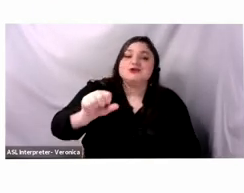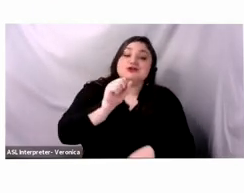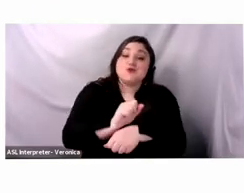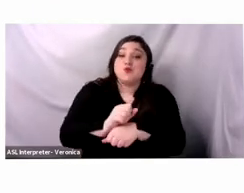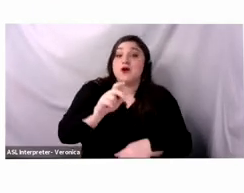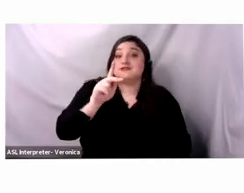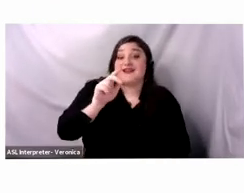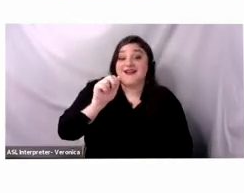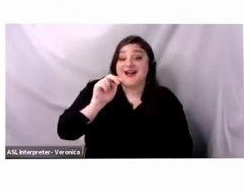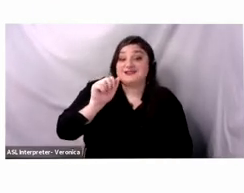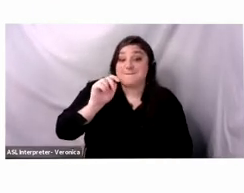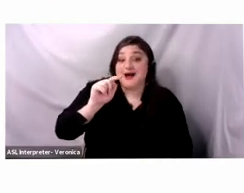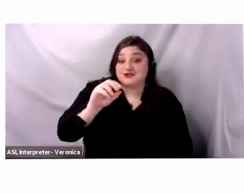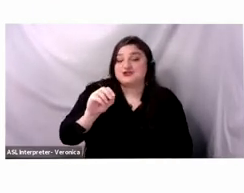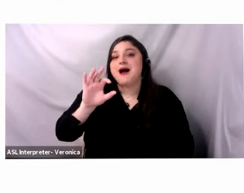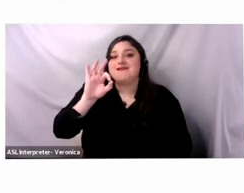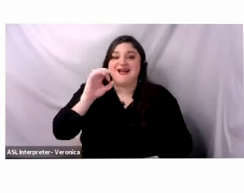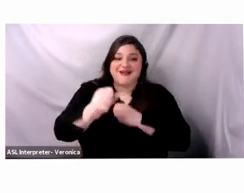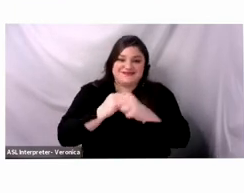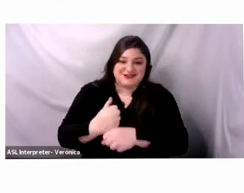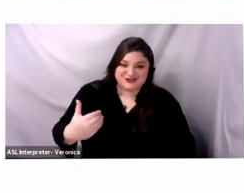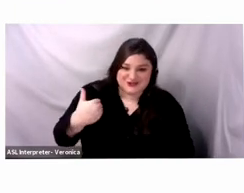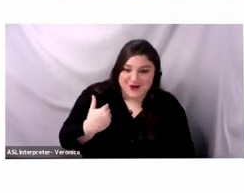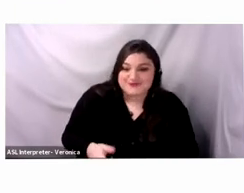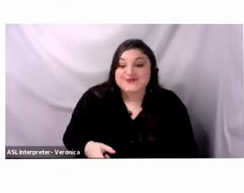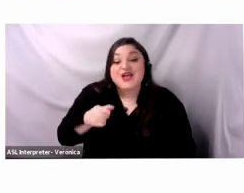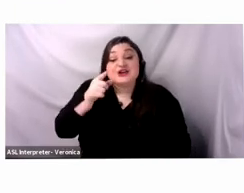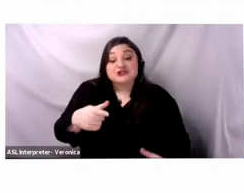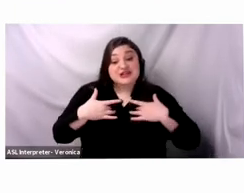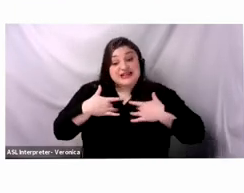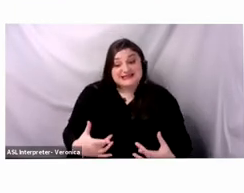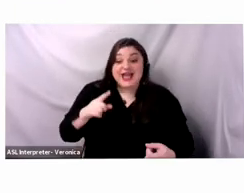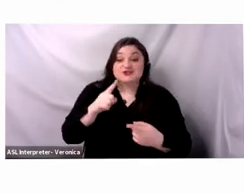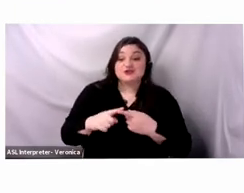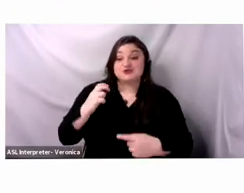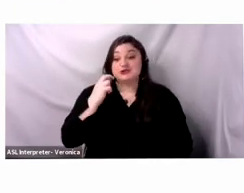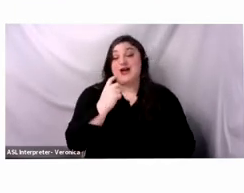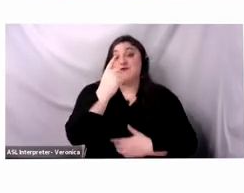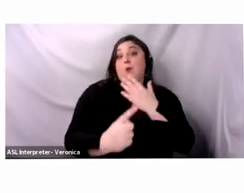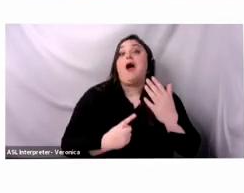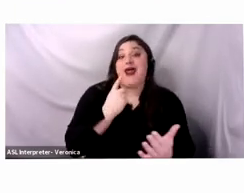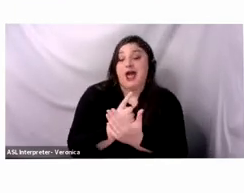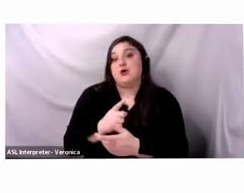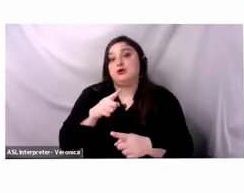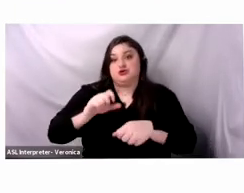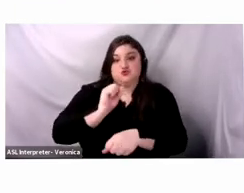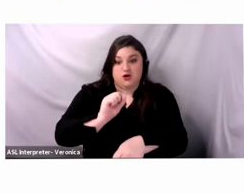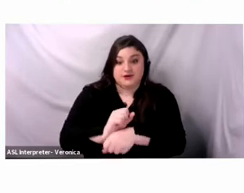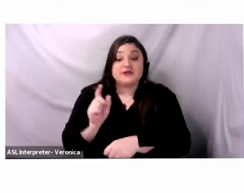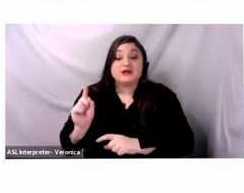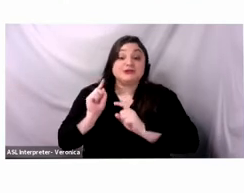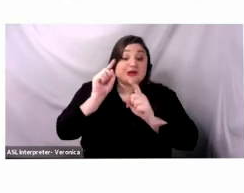and traveling an hour to get to Consumato. Abena will always cut a new bale on retailer market days, which are Wednesdays and